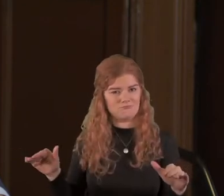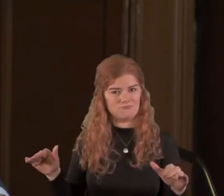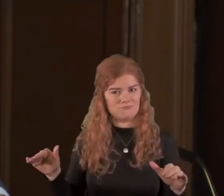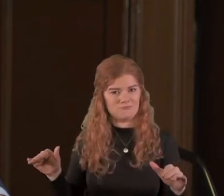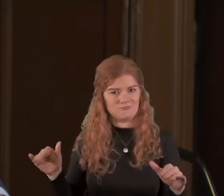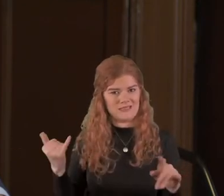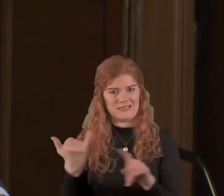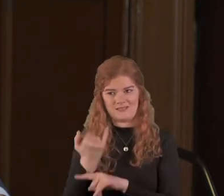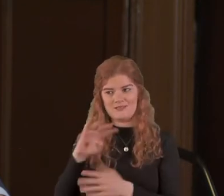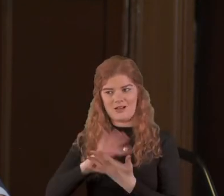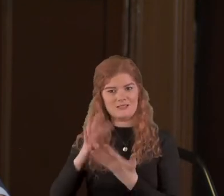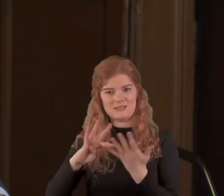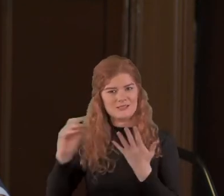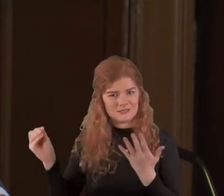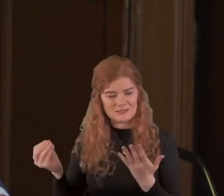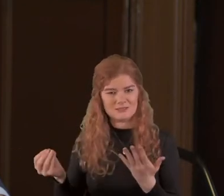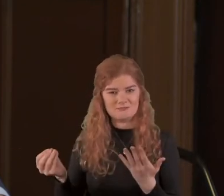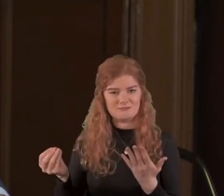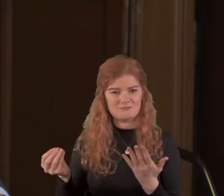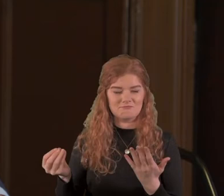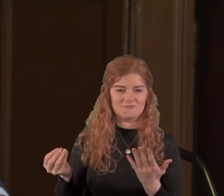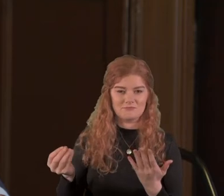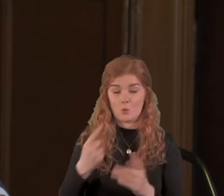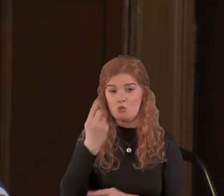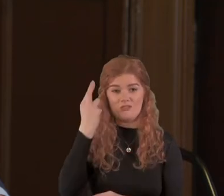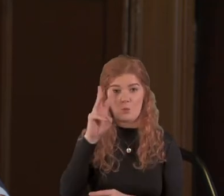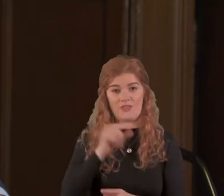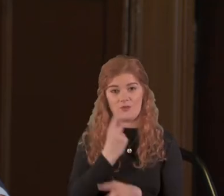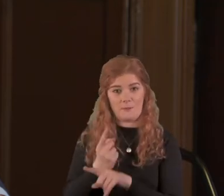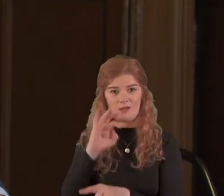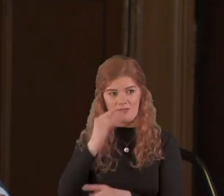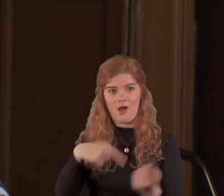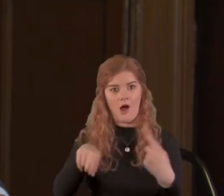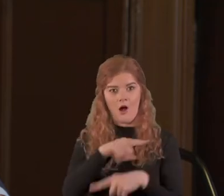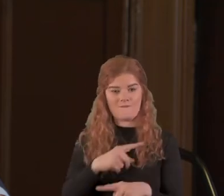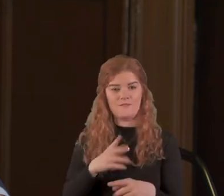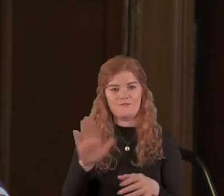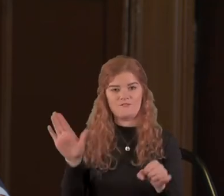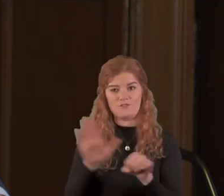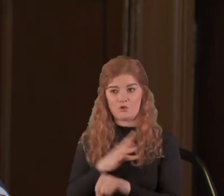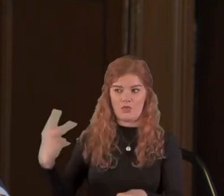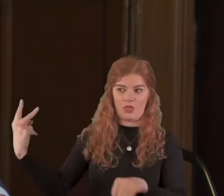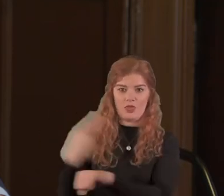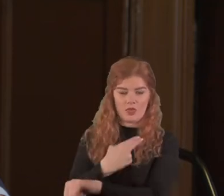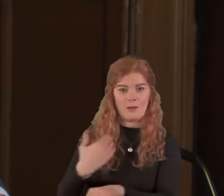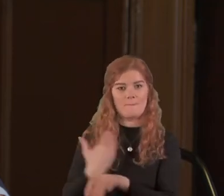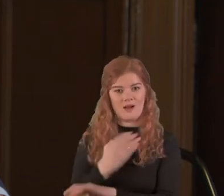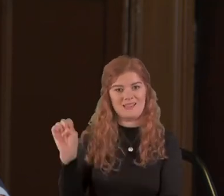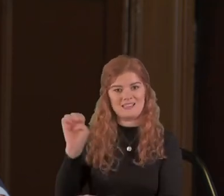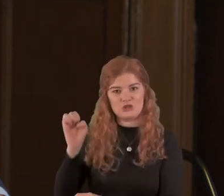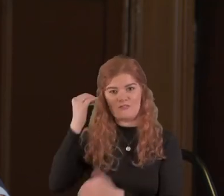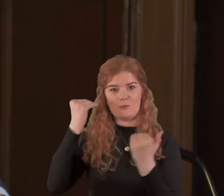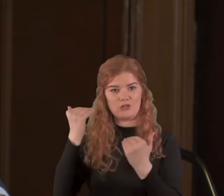in the 1990s, and I think one of the reasons was they were so penetrated by British intelligence. I think that